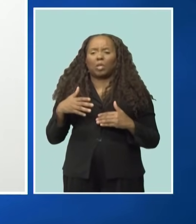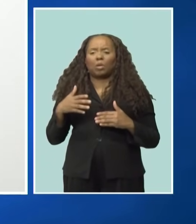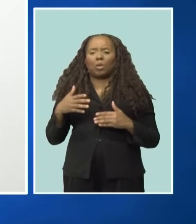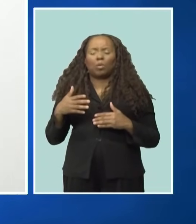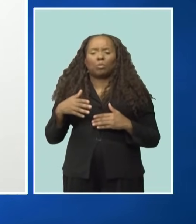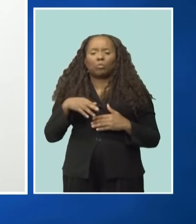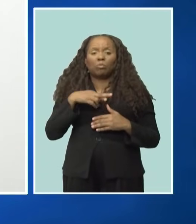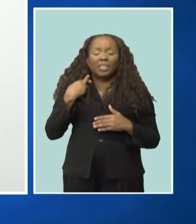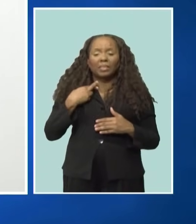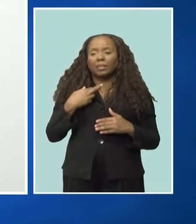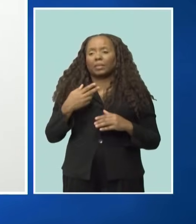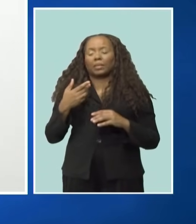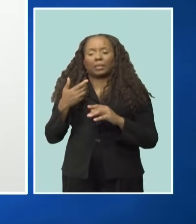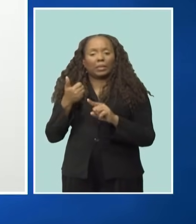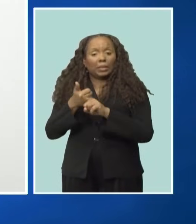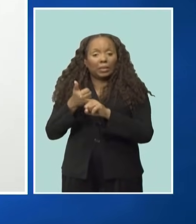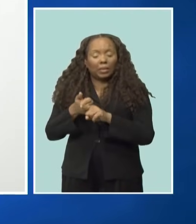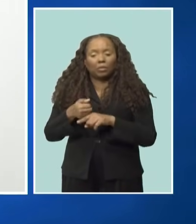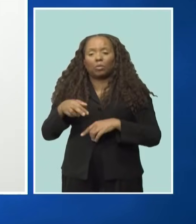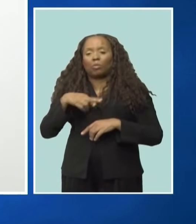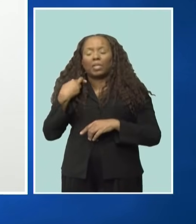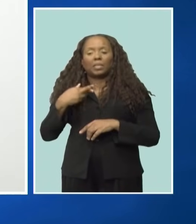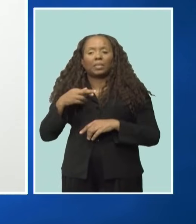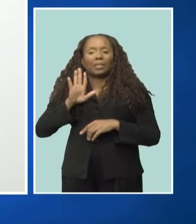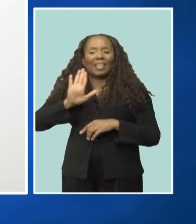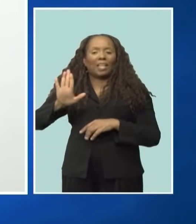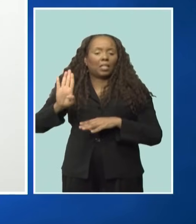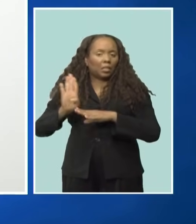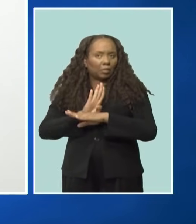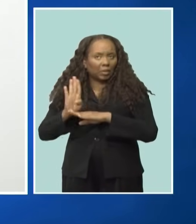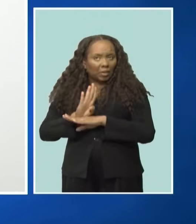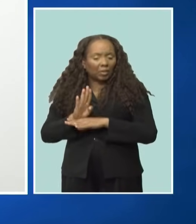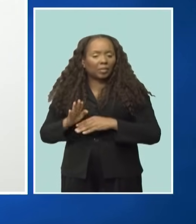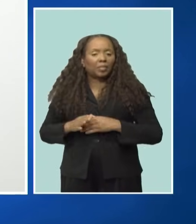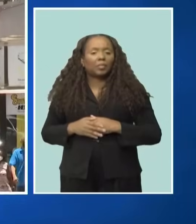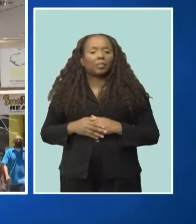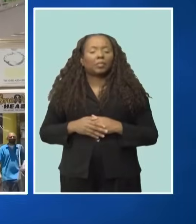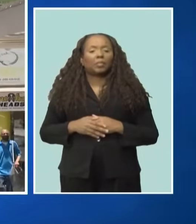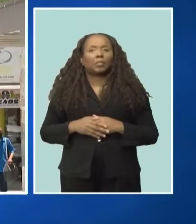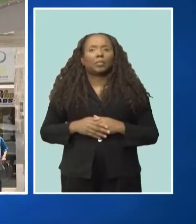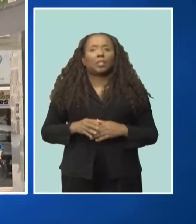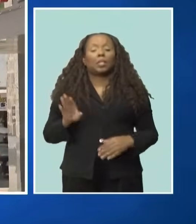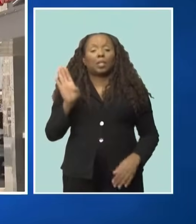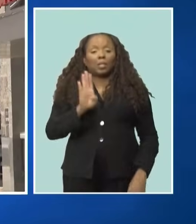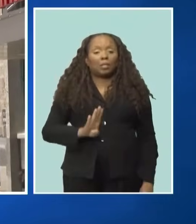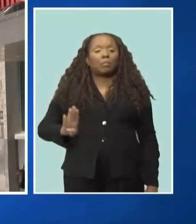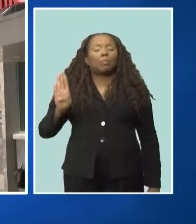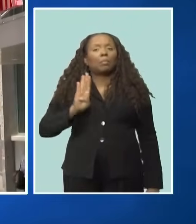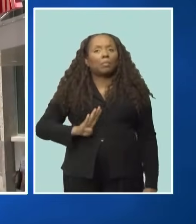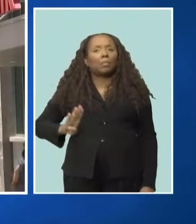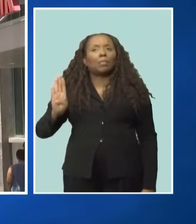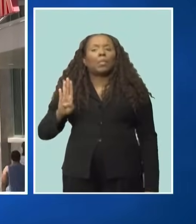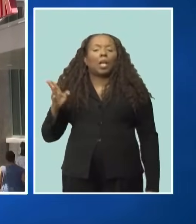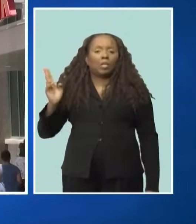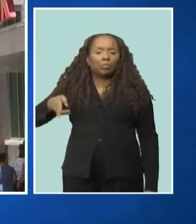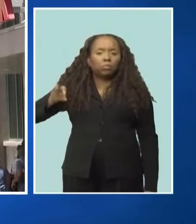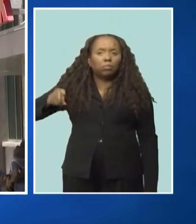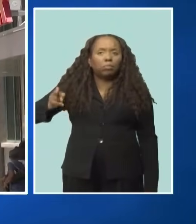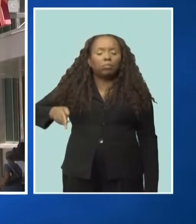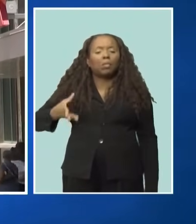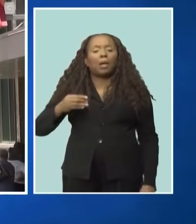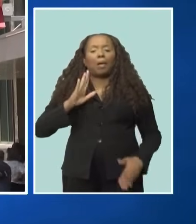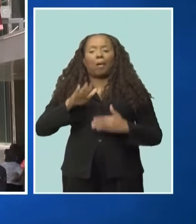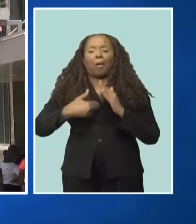going into the commercial insurance market space. Mr. Cyrus says Barbados' track record and its guidelines